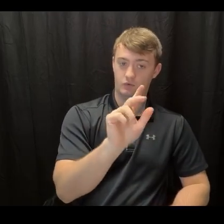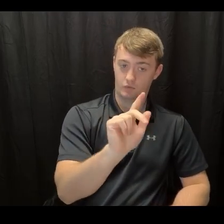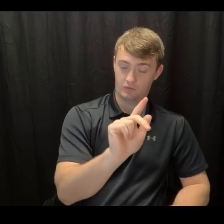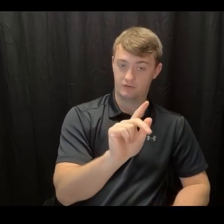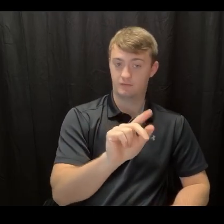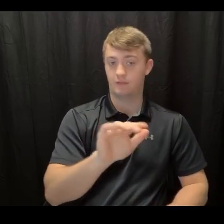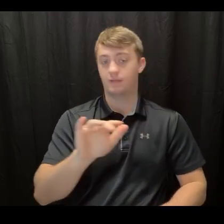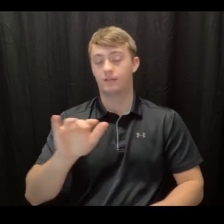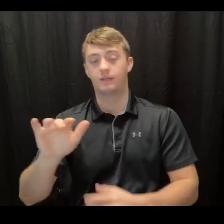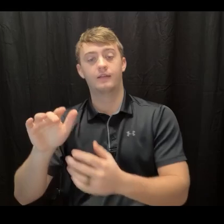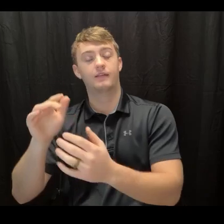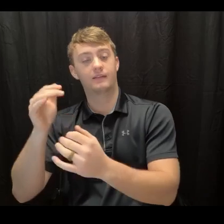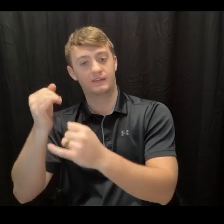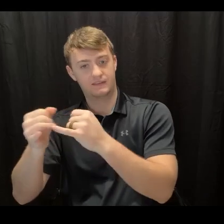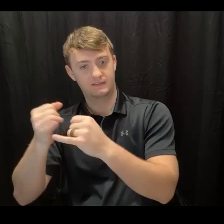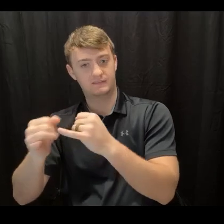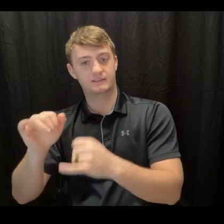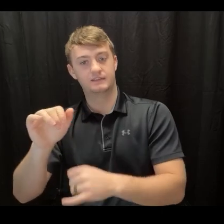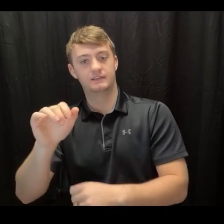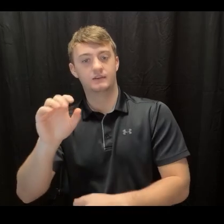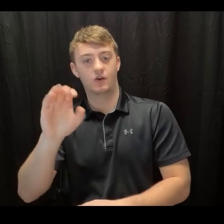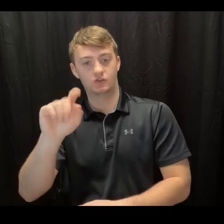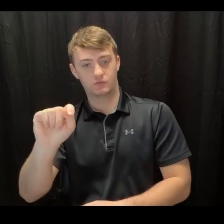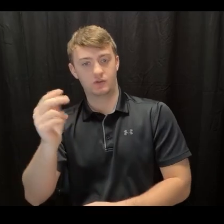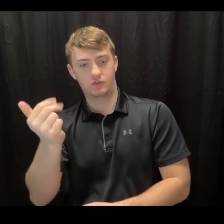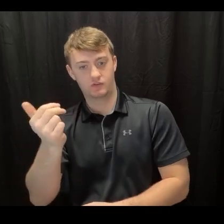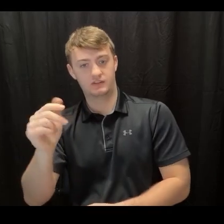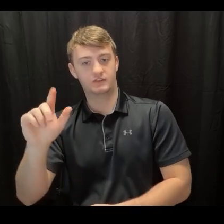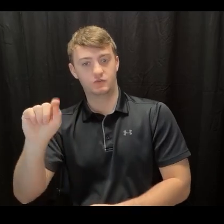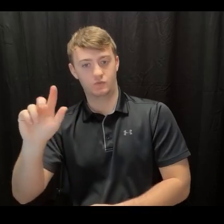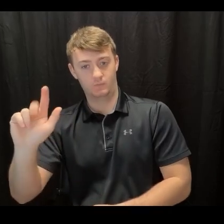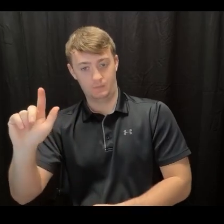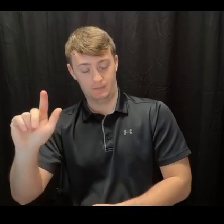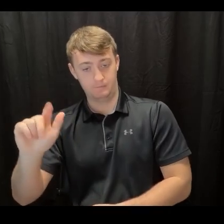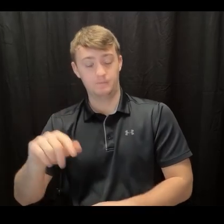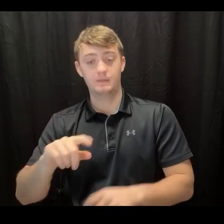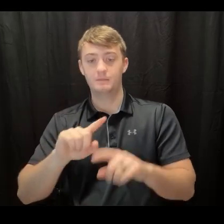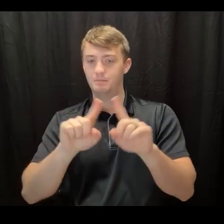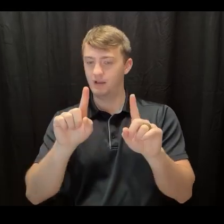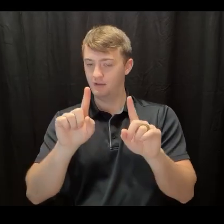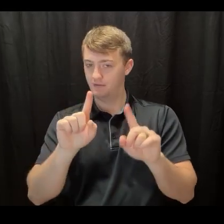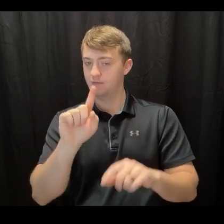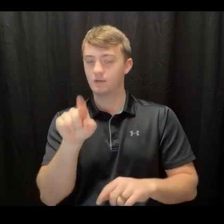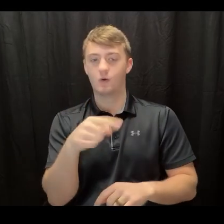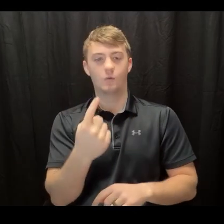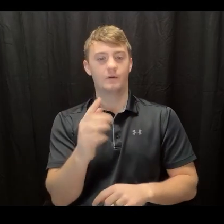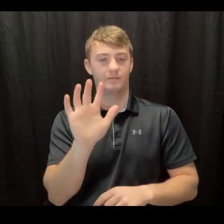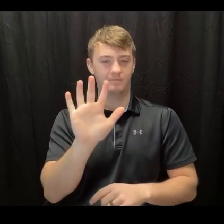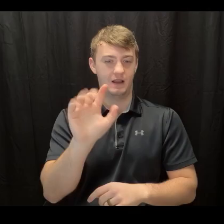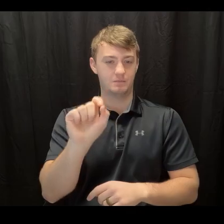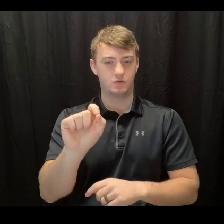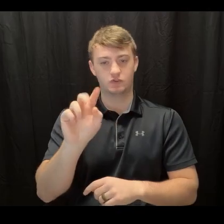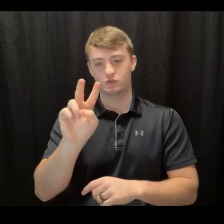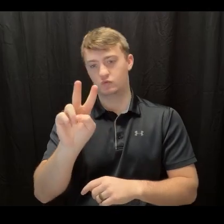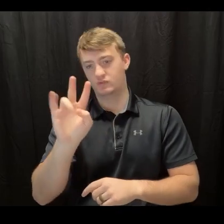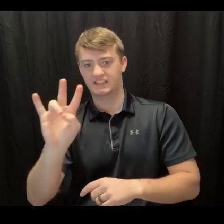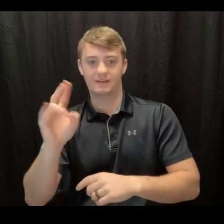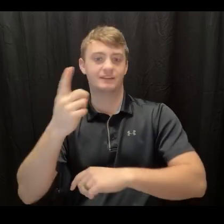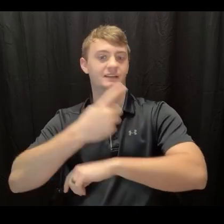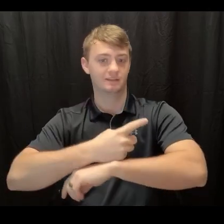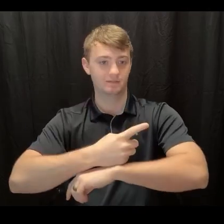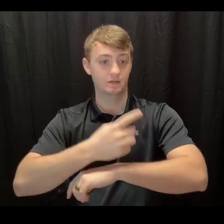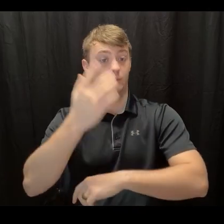of 2023 and ended 10/13 of 2023, but it was only